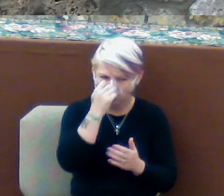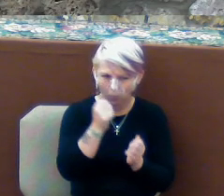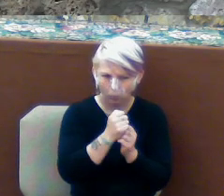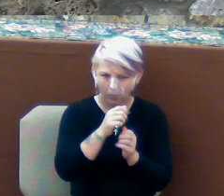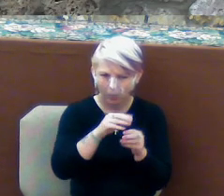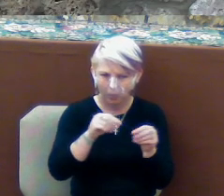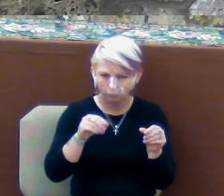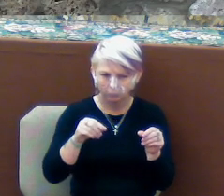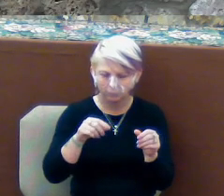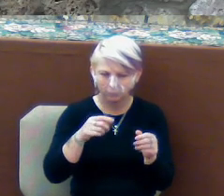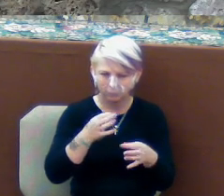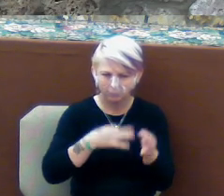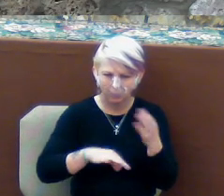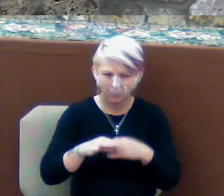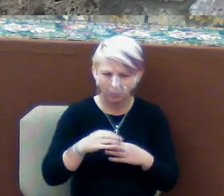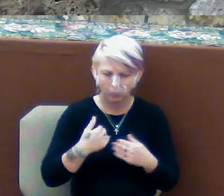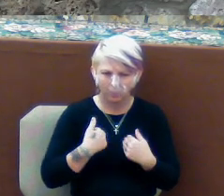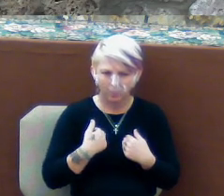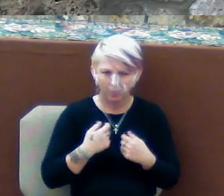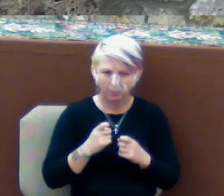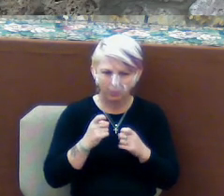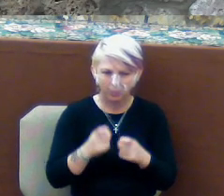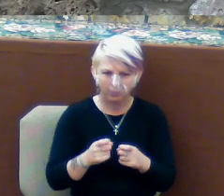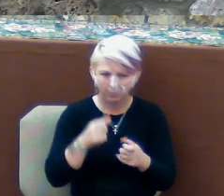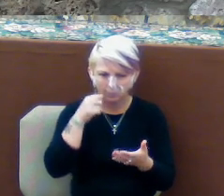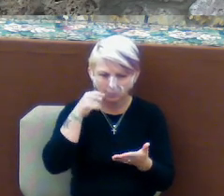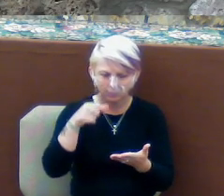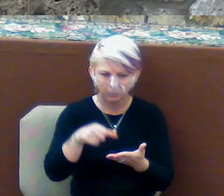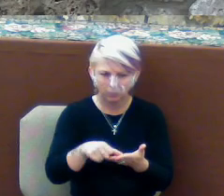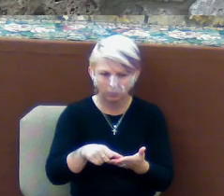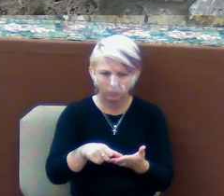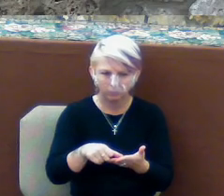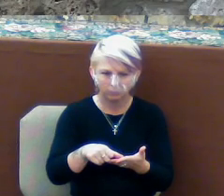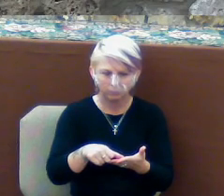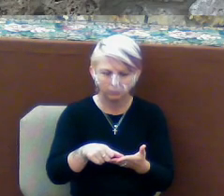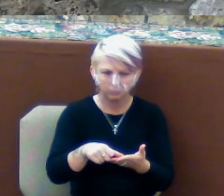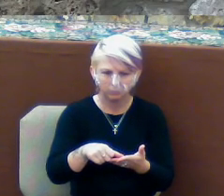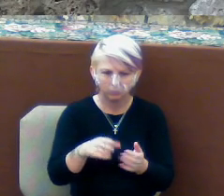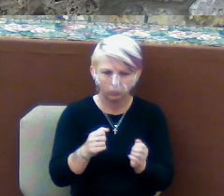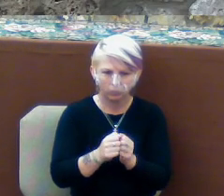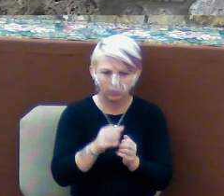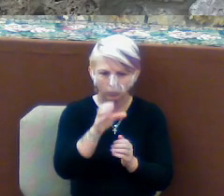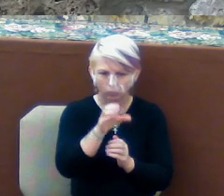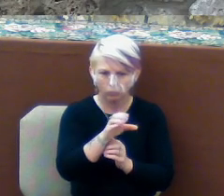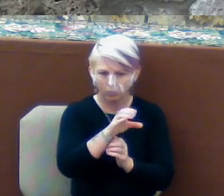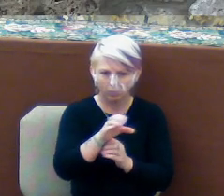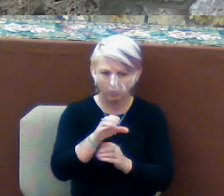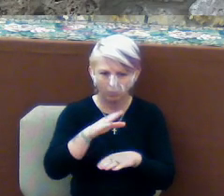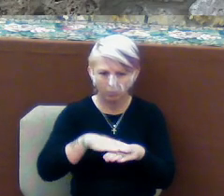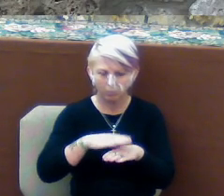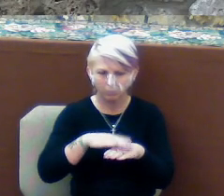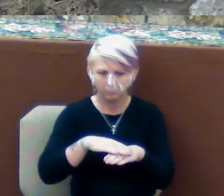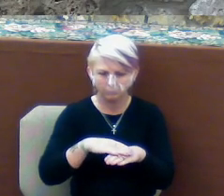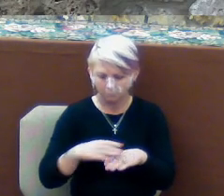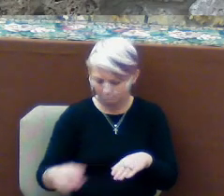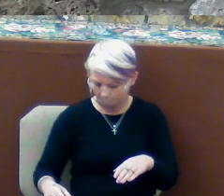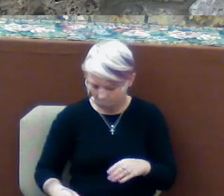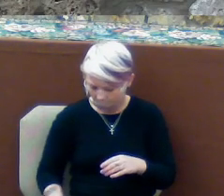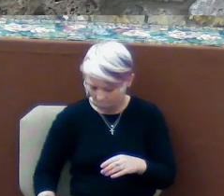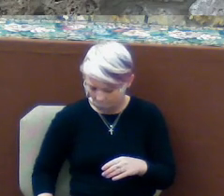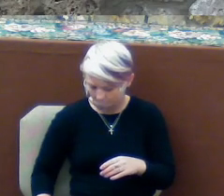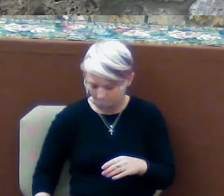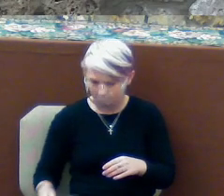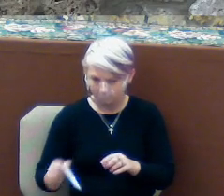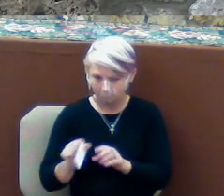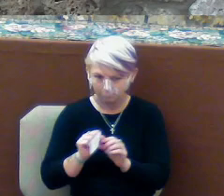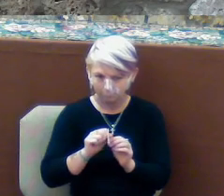year. Instead, we have handed out stickers with a cross on them.